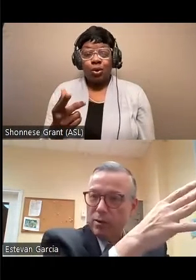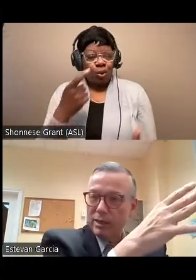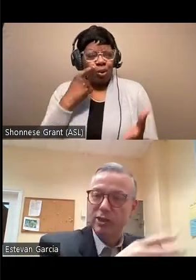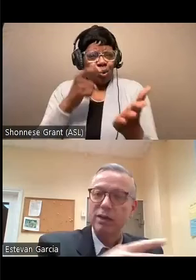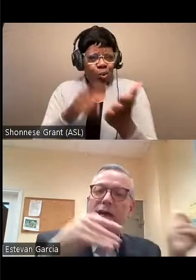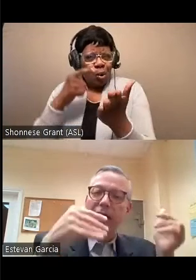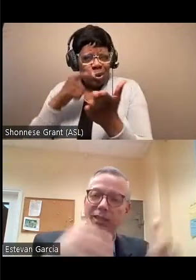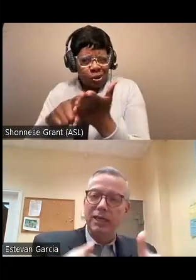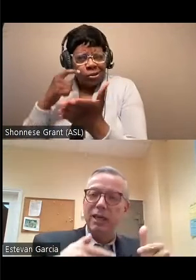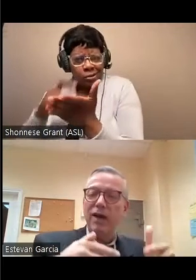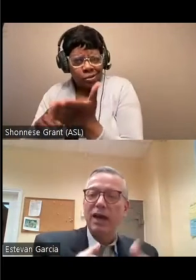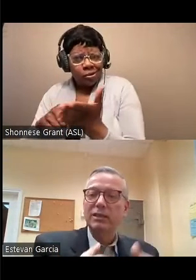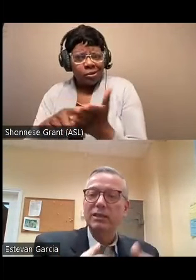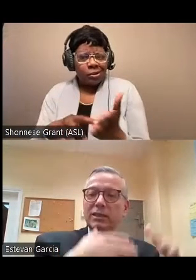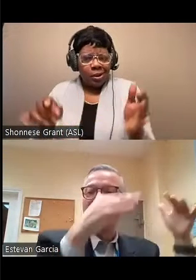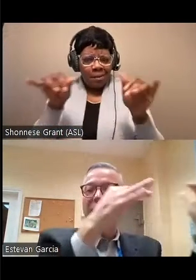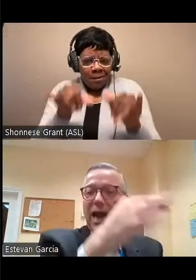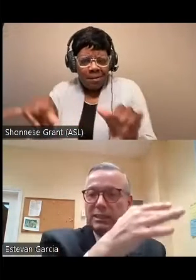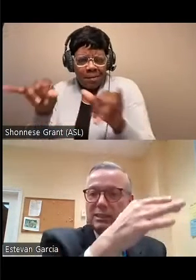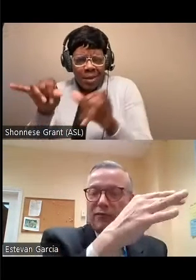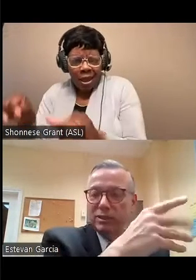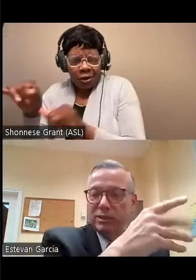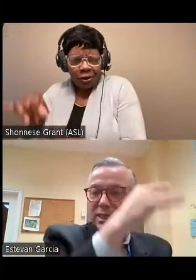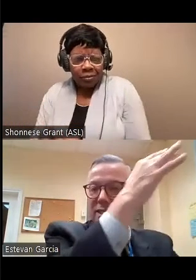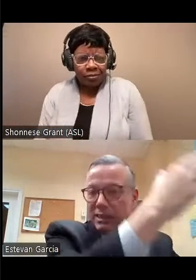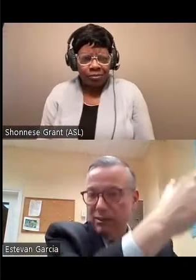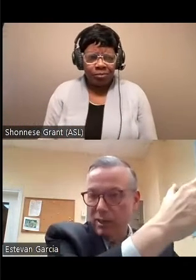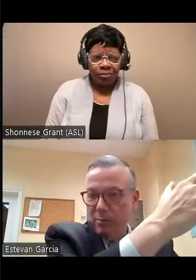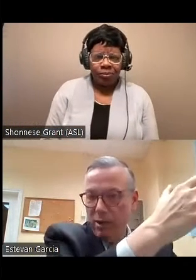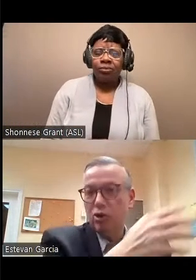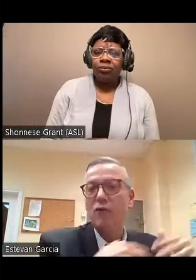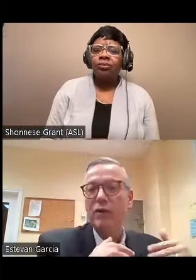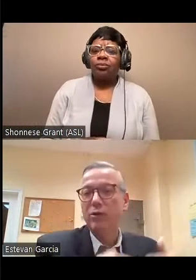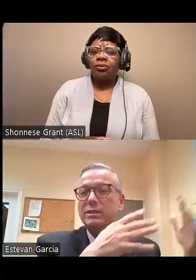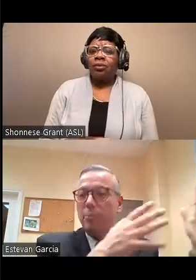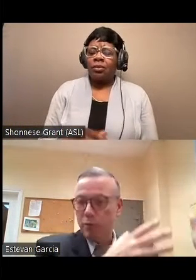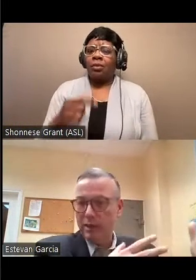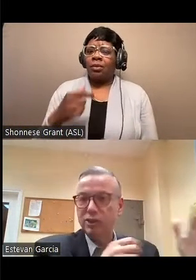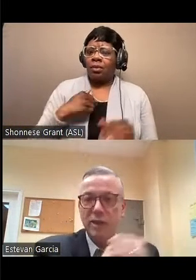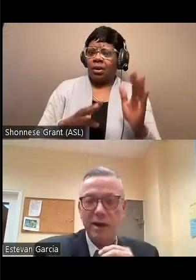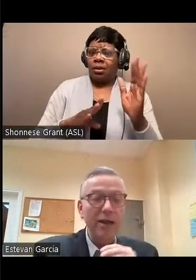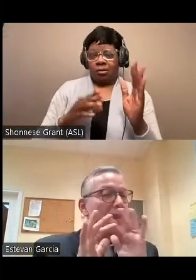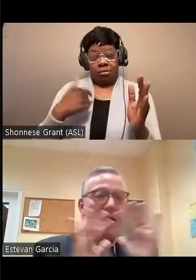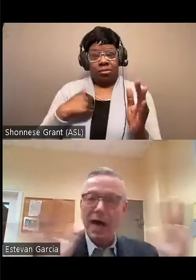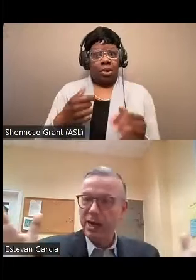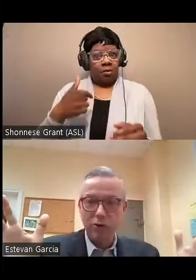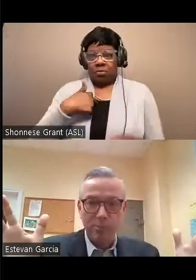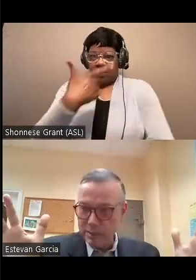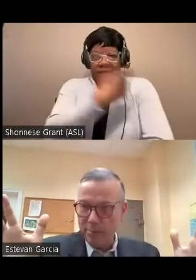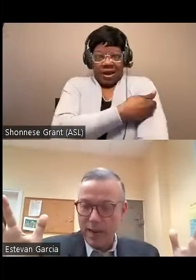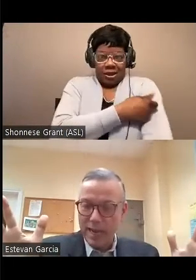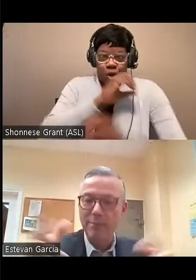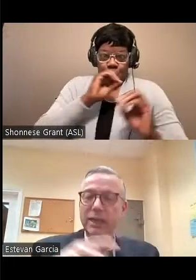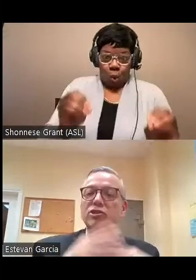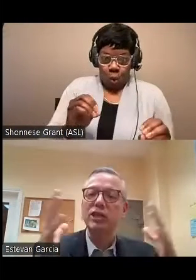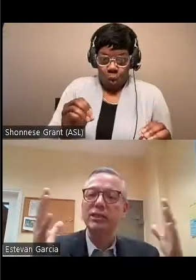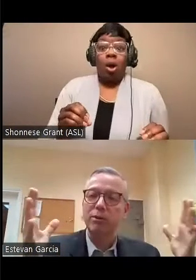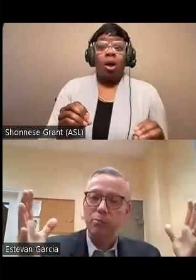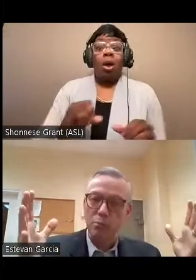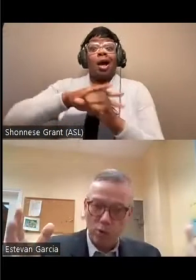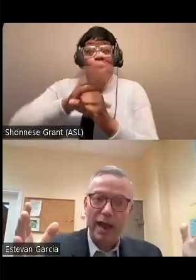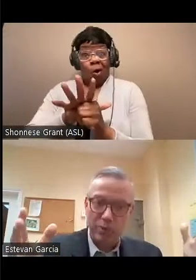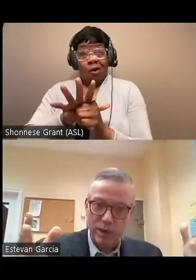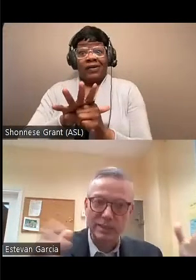the progression. I didn't get vaccinated, I had severe disease, I developed long COVID. There is some progression there. Not 100% by any means,